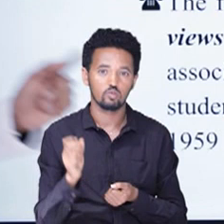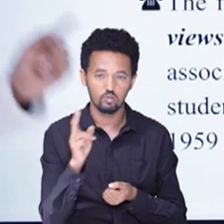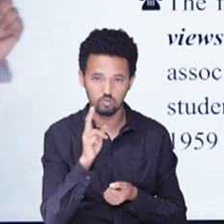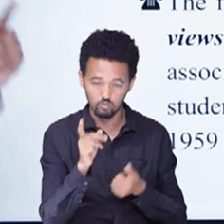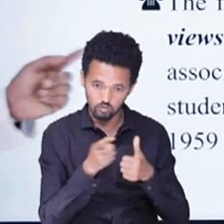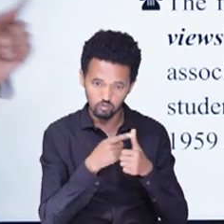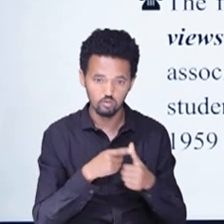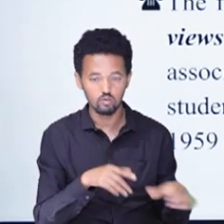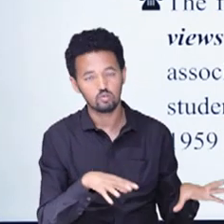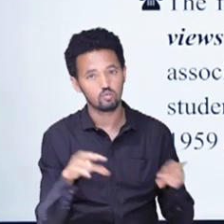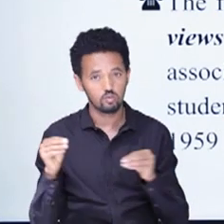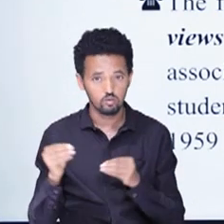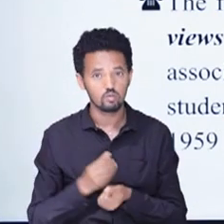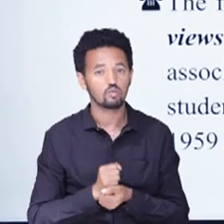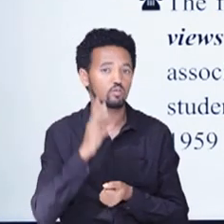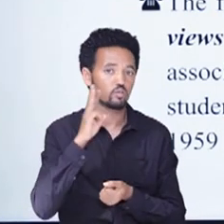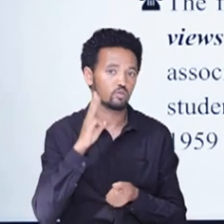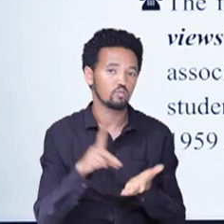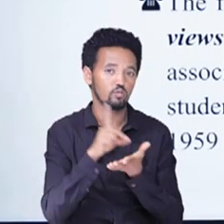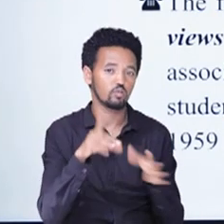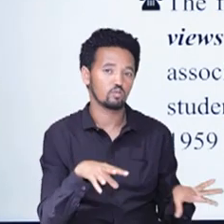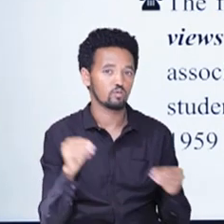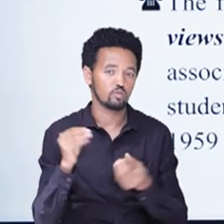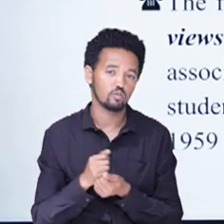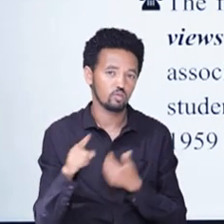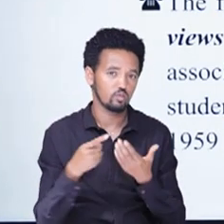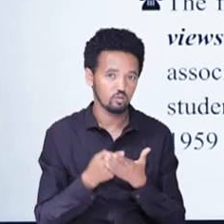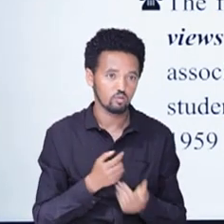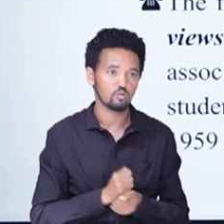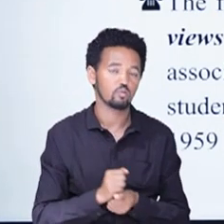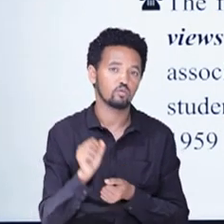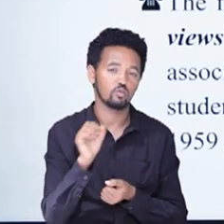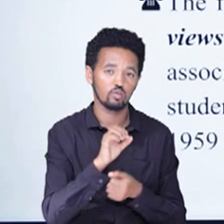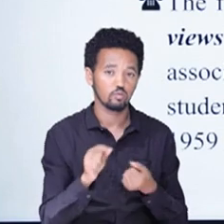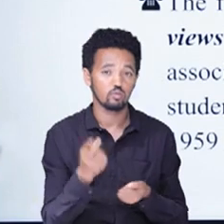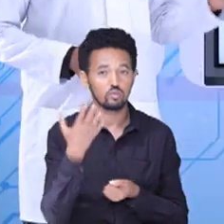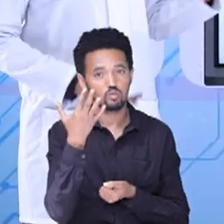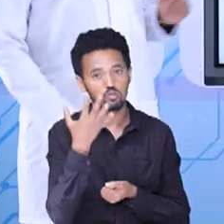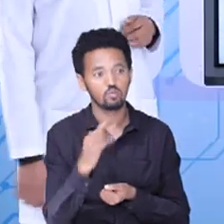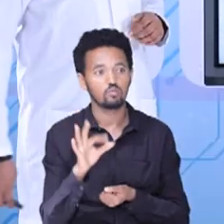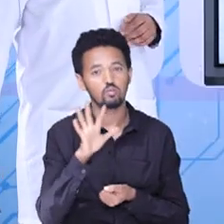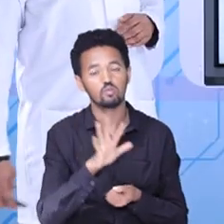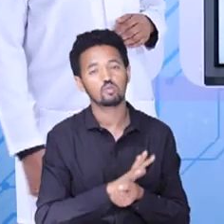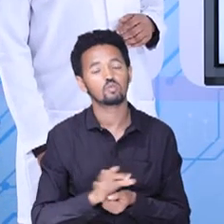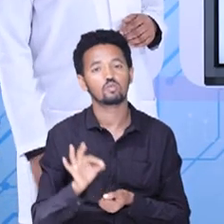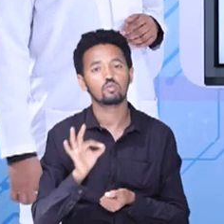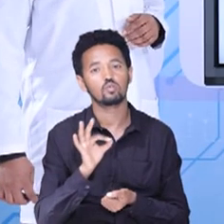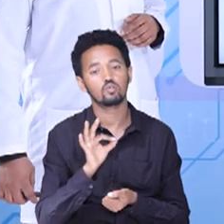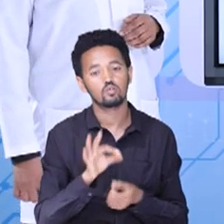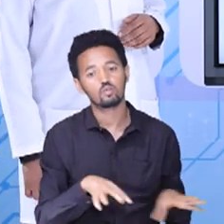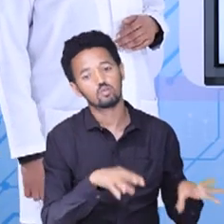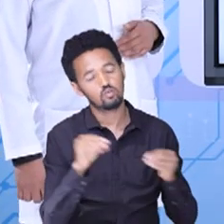The first student association was University Student. It was established in 1959. The student struggle